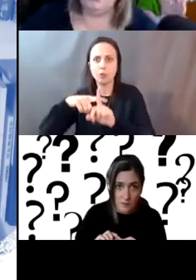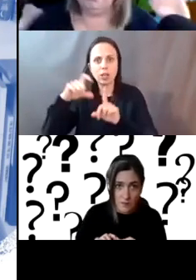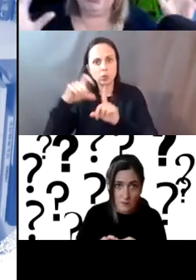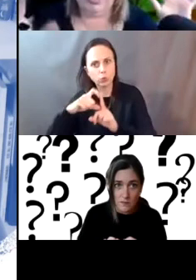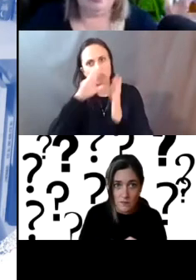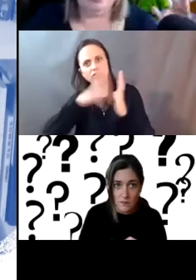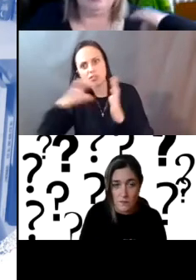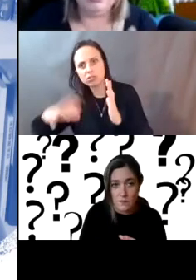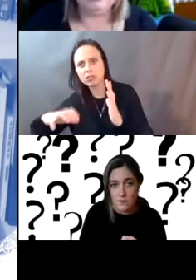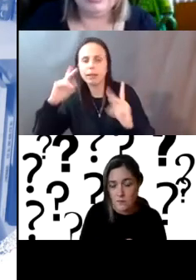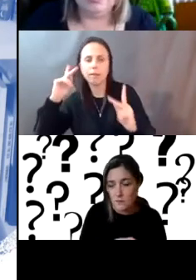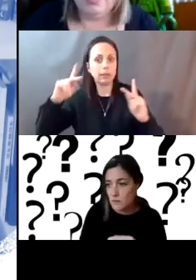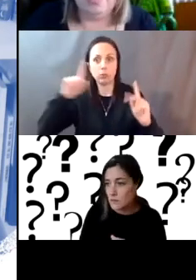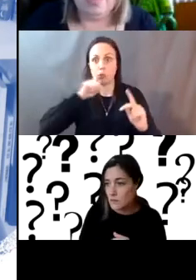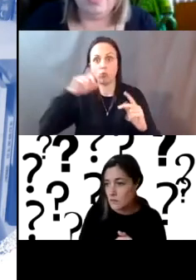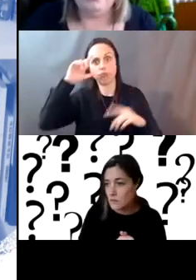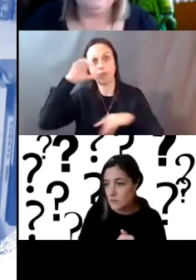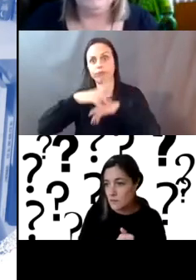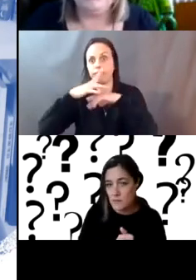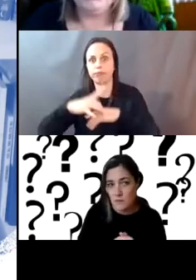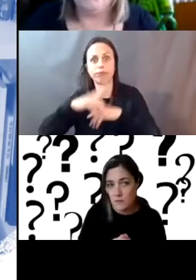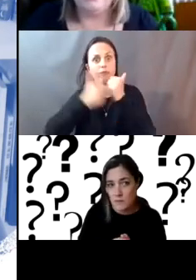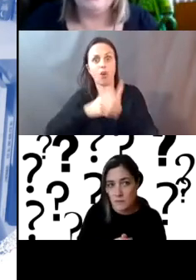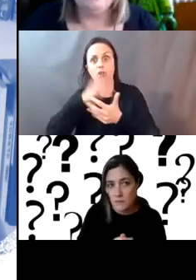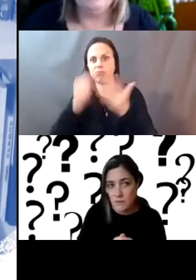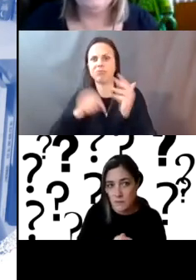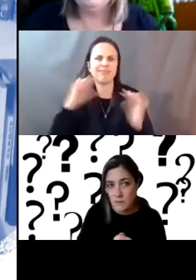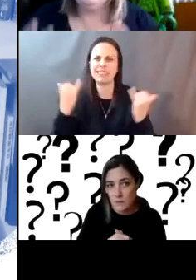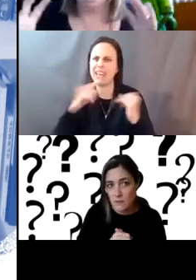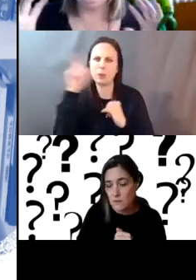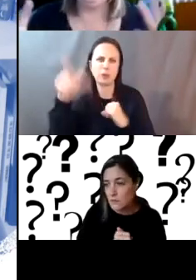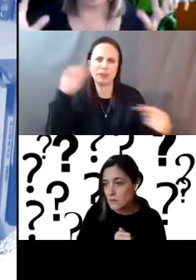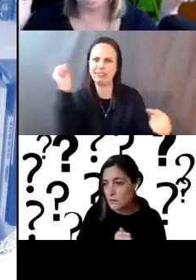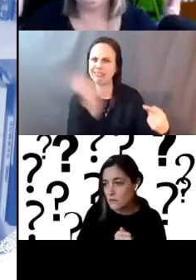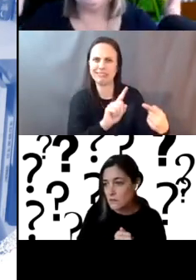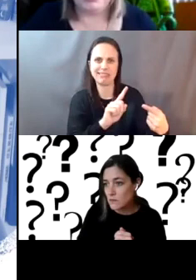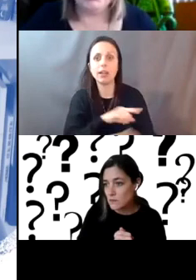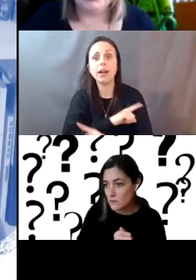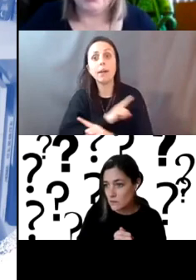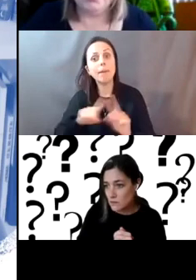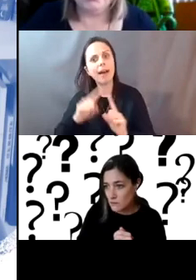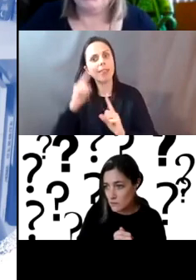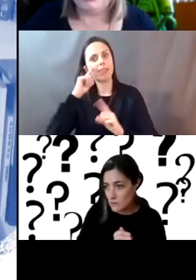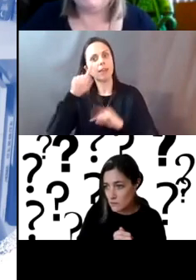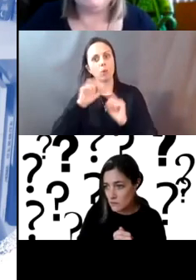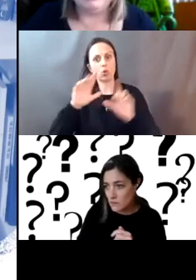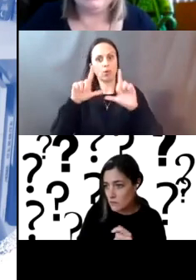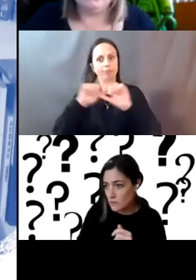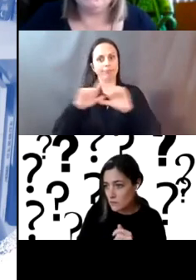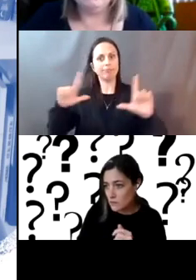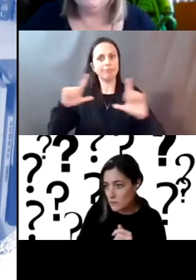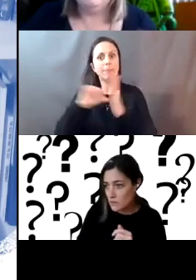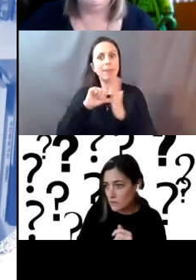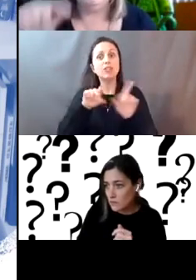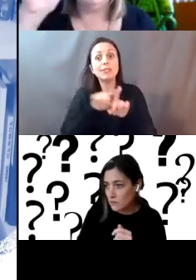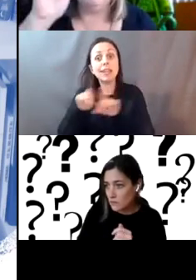page. People get all really obsessed with that math. You don't really have to do that anymore. But just think about your page like you would those essays in high